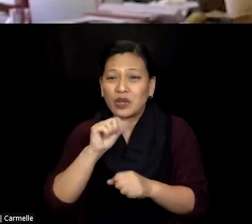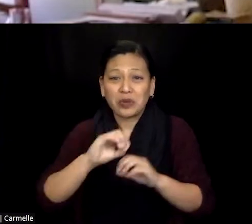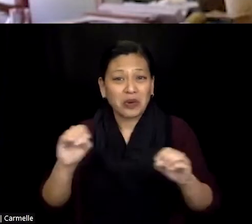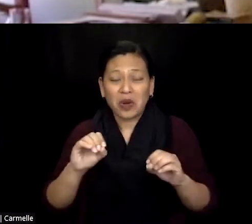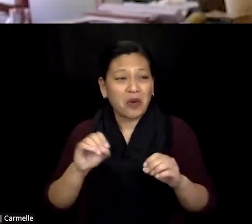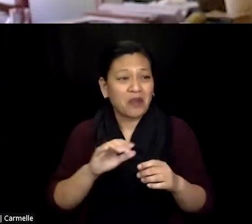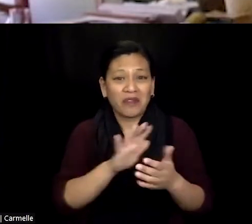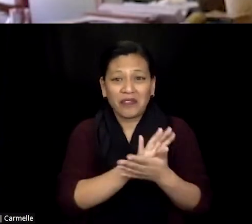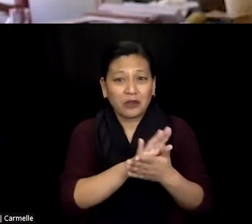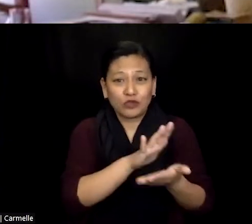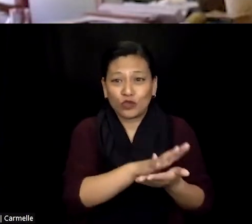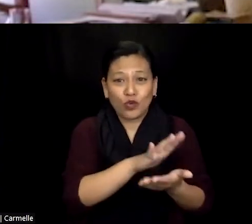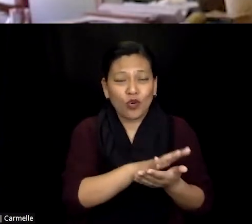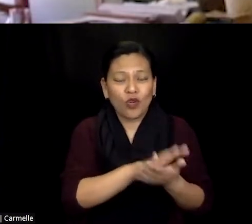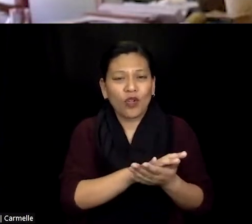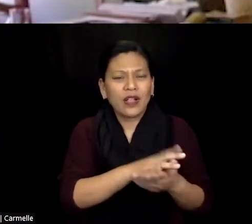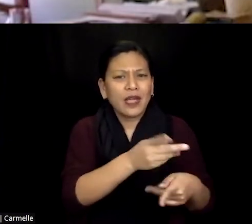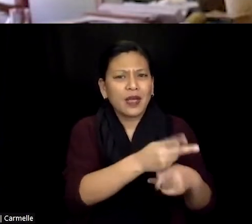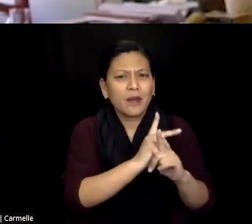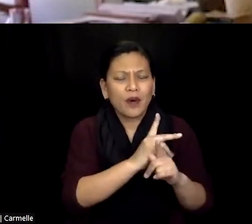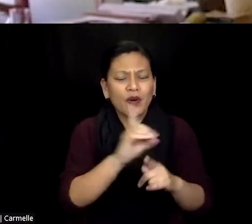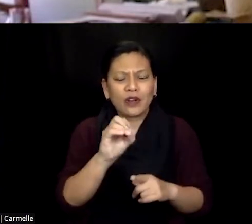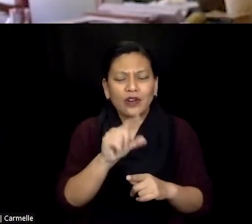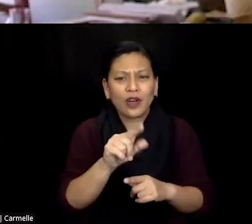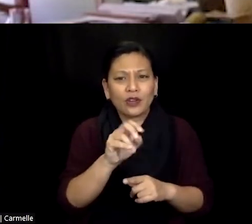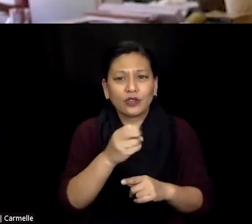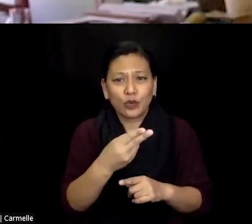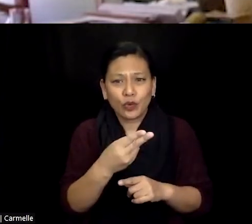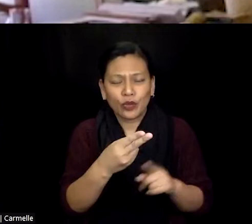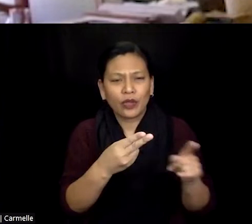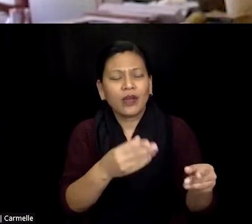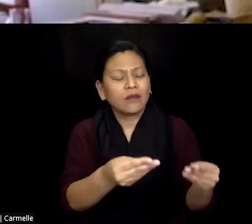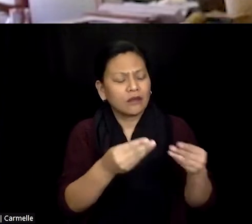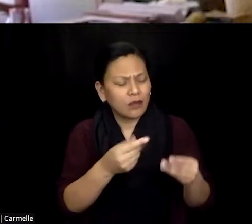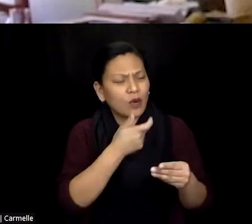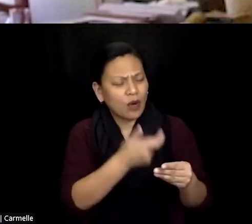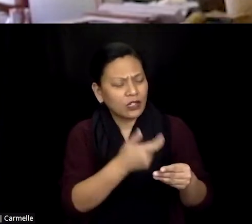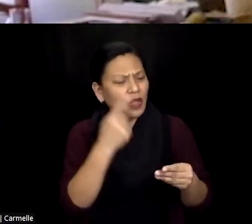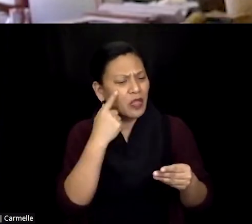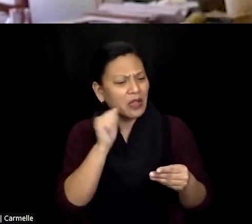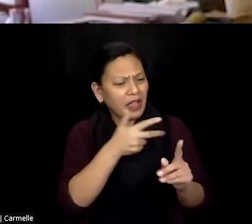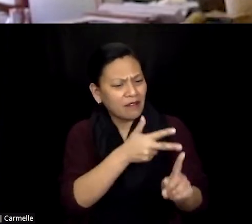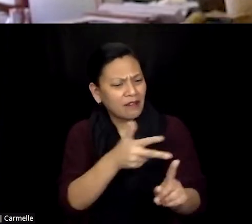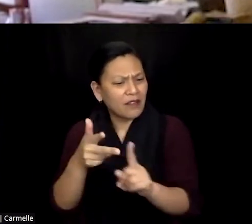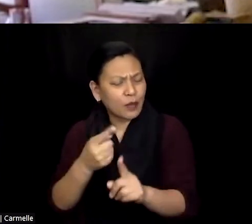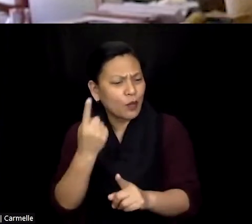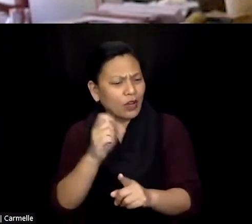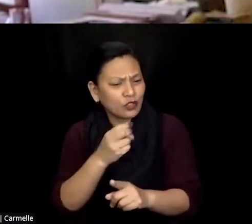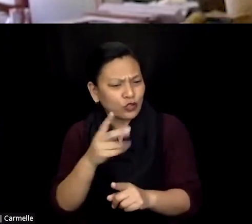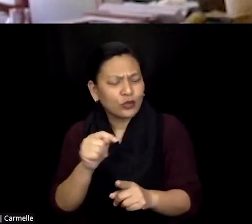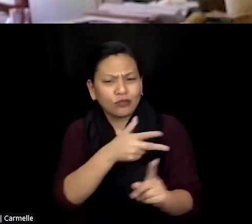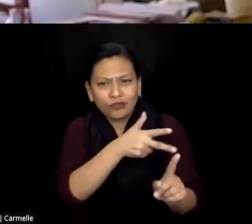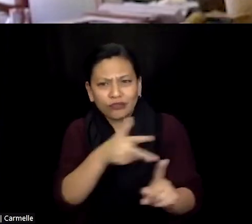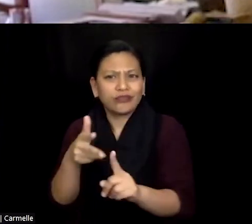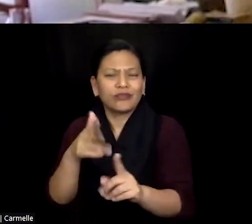he got a DVD of Dogtooth. And he was like, oh, you can make a movie in one location that's terrifying as long as you focus on the cinema.